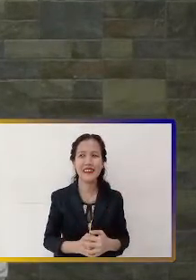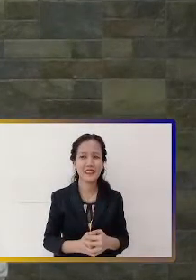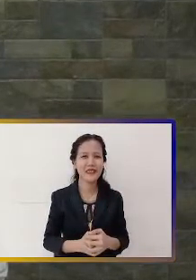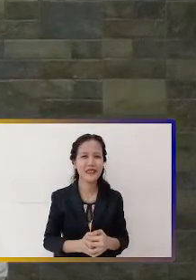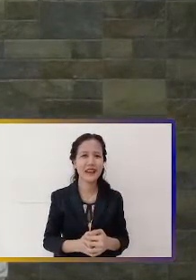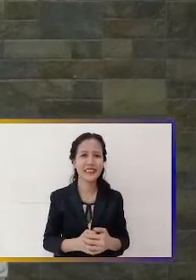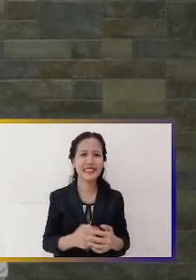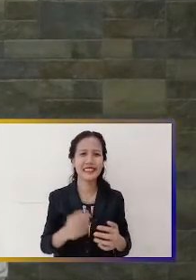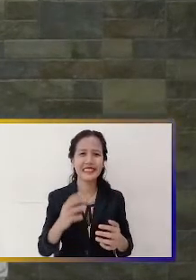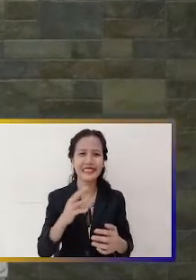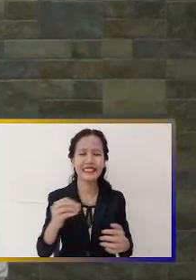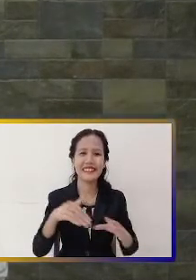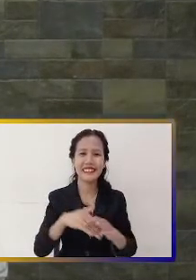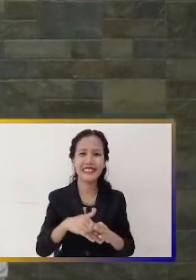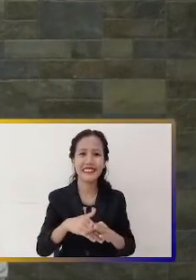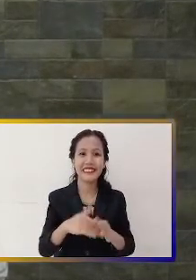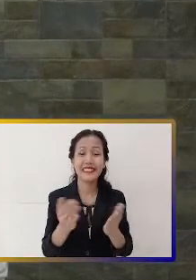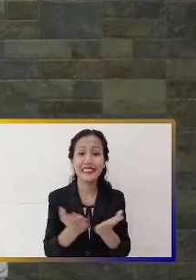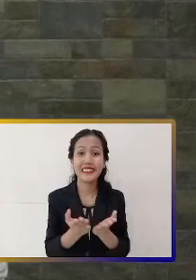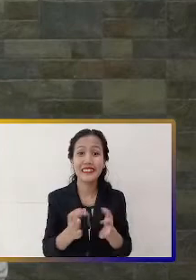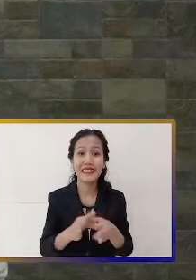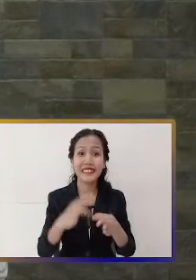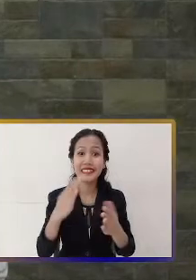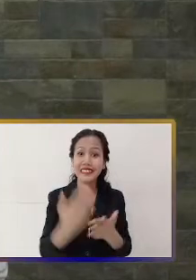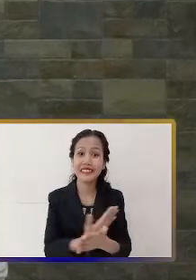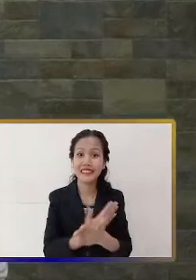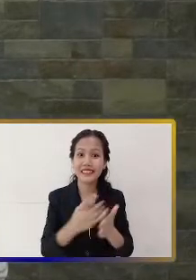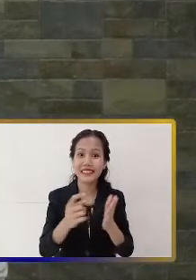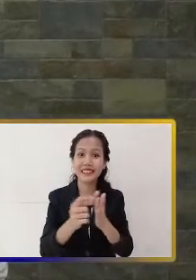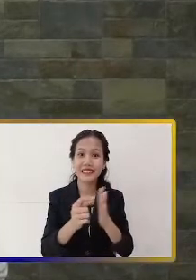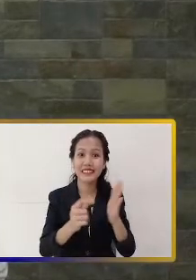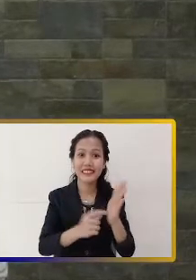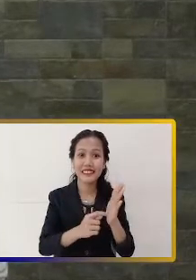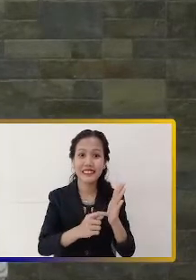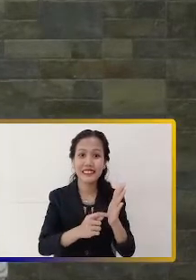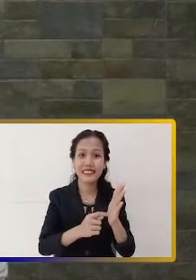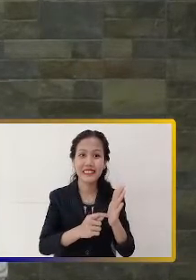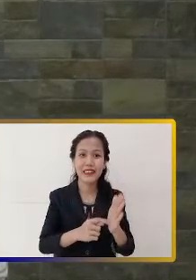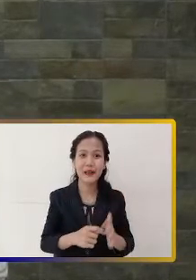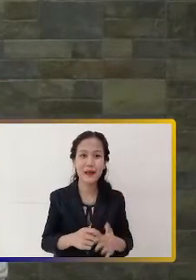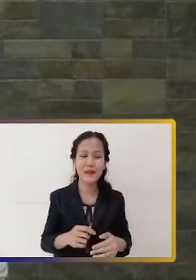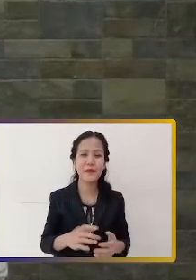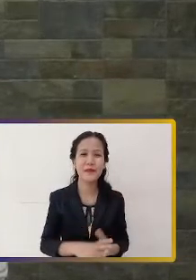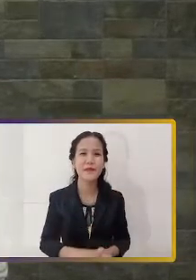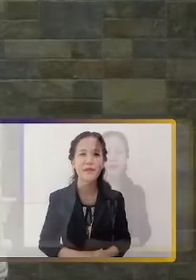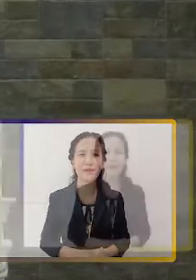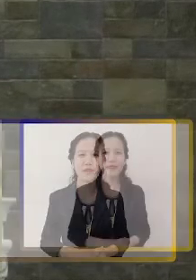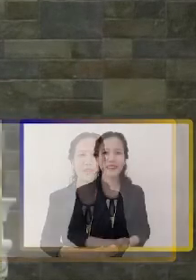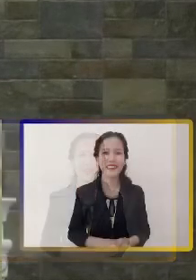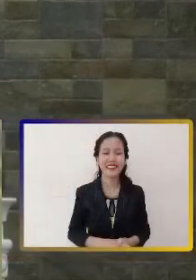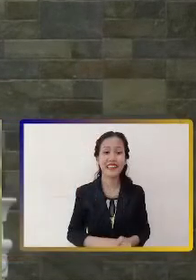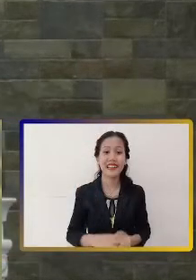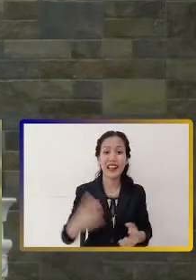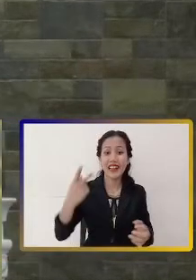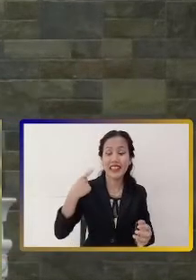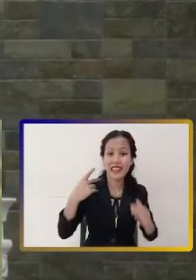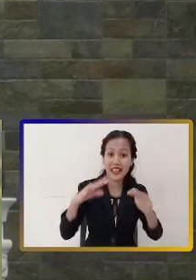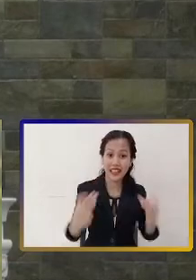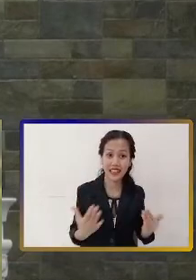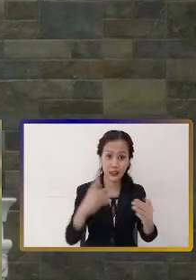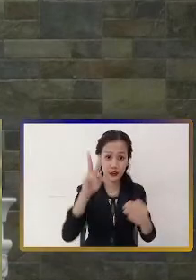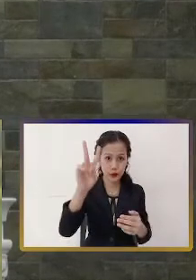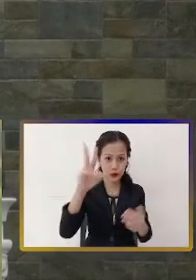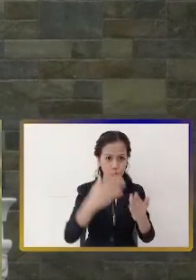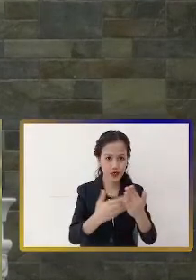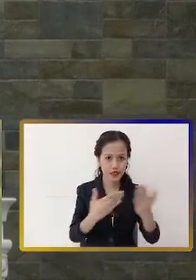book of Matthew chapter 6 in verse number 33. Listen, there are two things that I'm going to bring